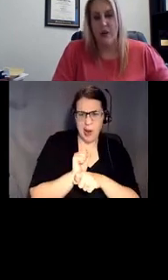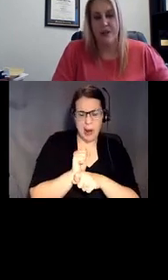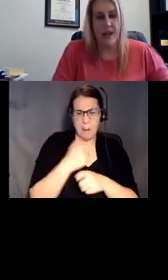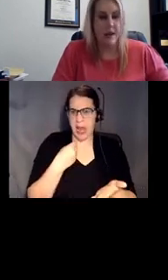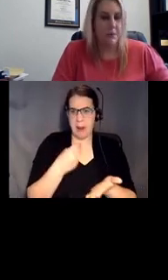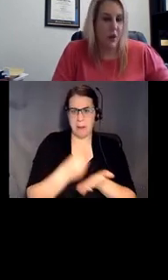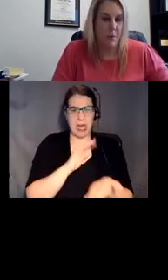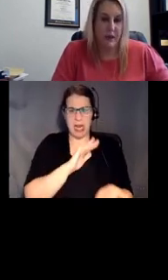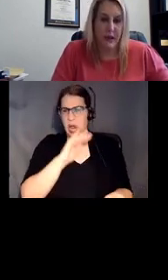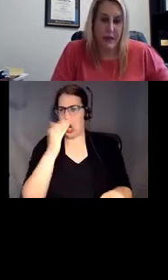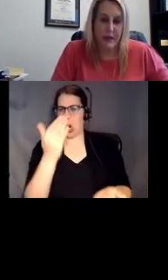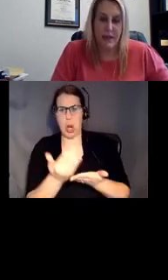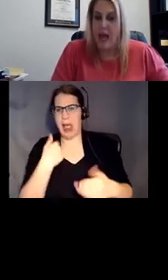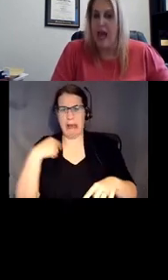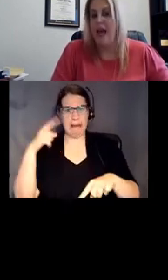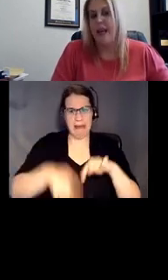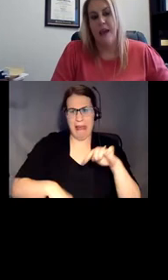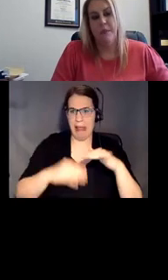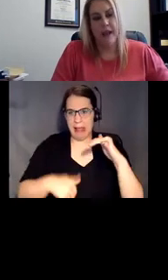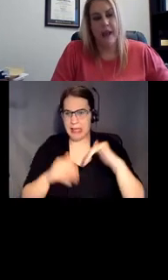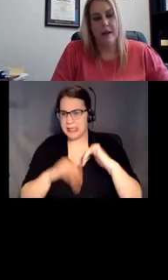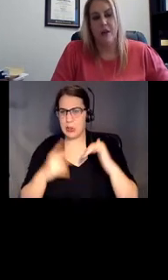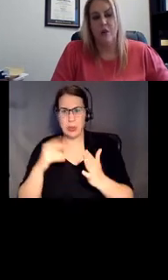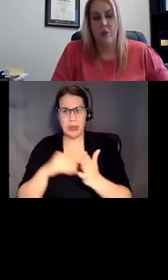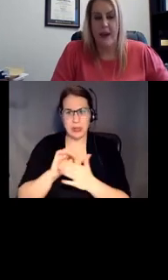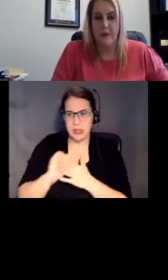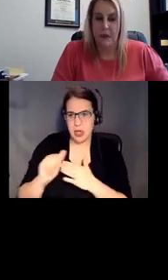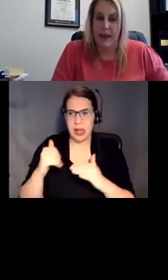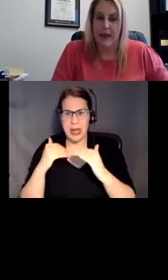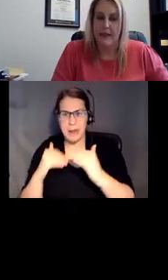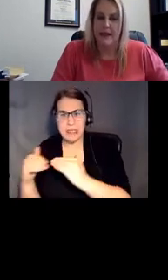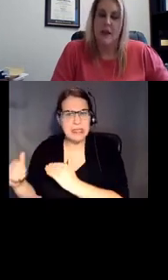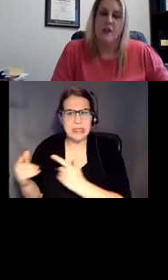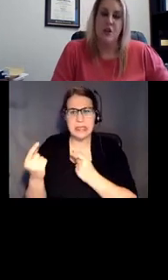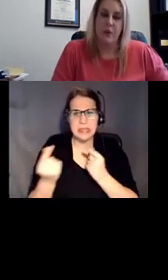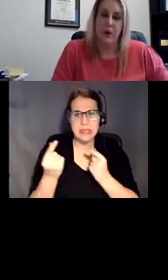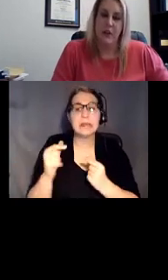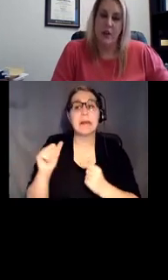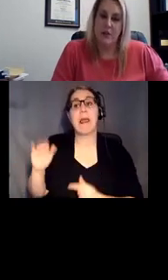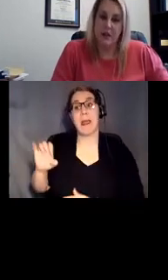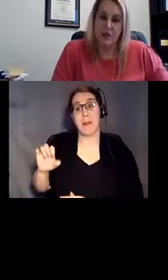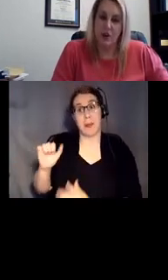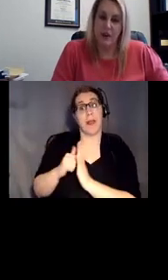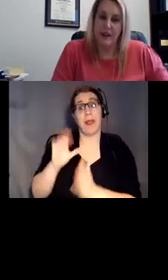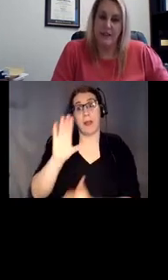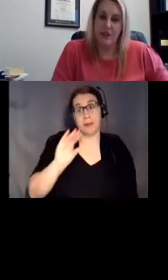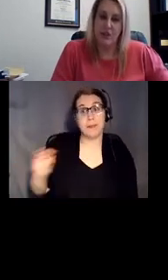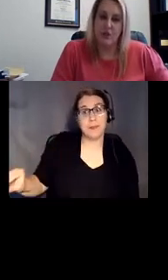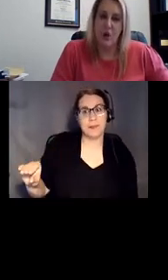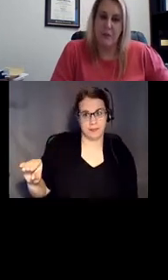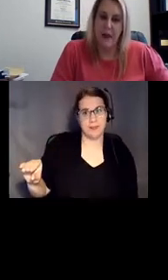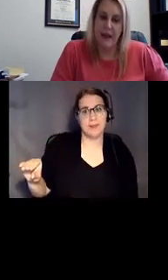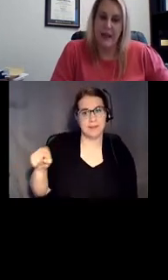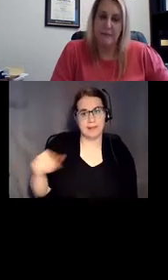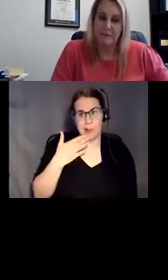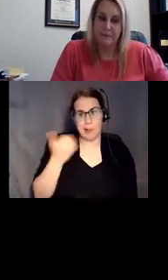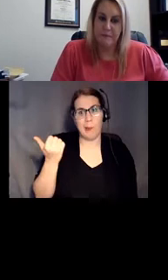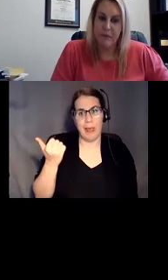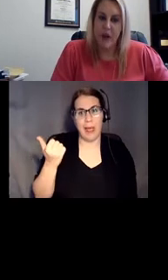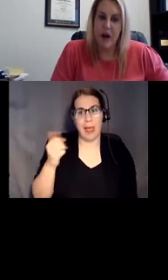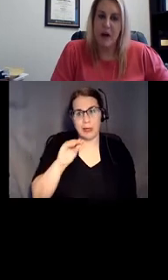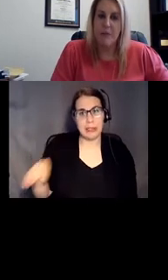money and cannot stay below my limits. An ABLE account is a great place to put those extra earnings that you are